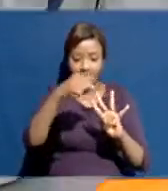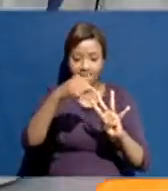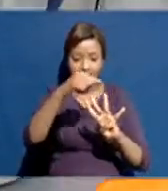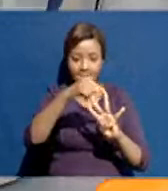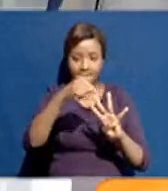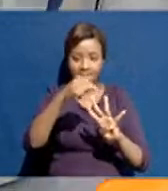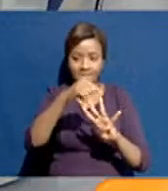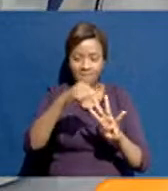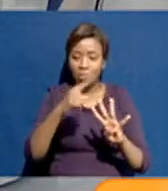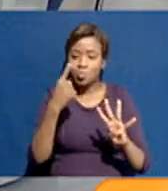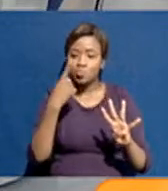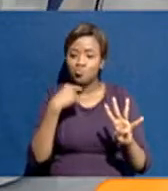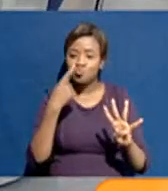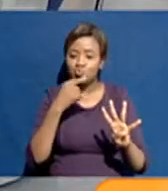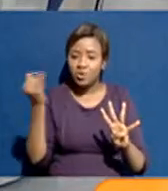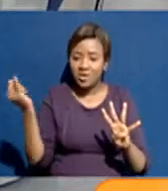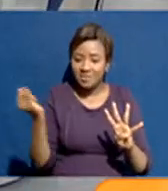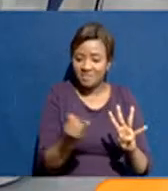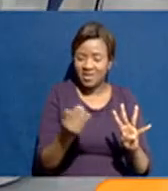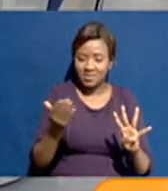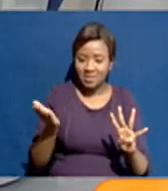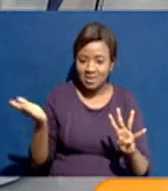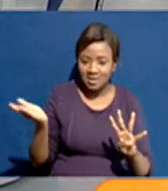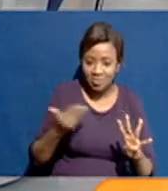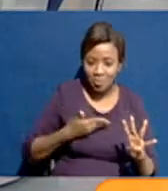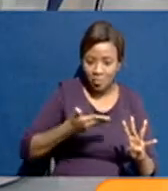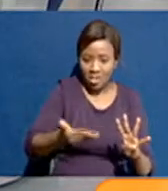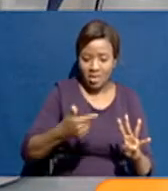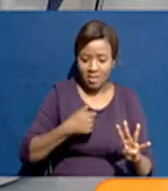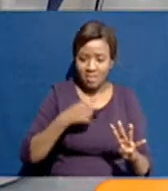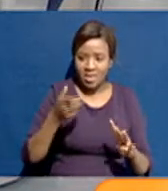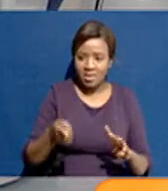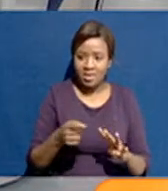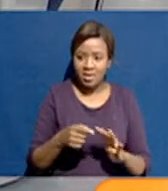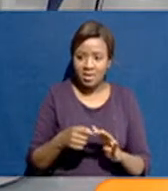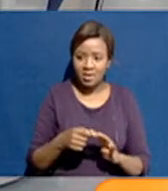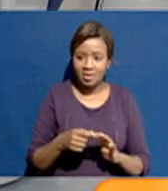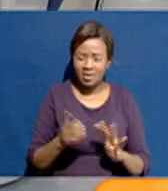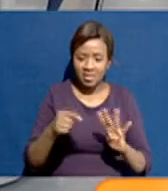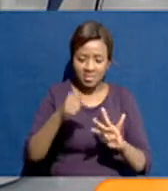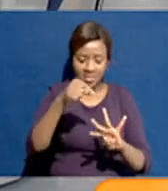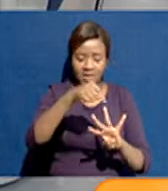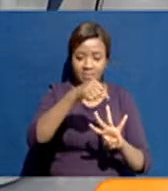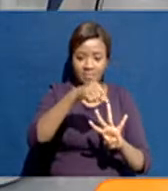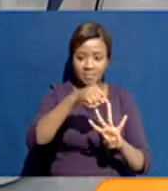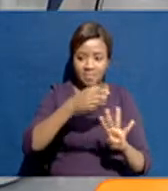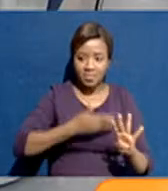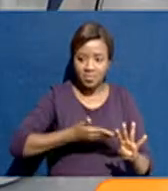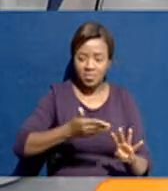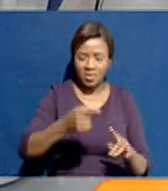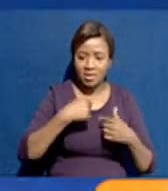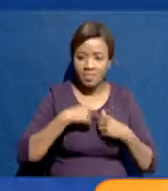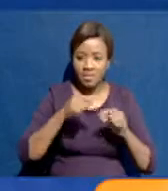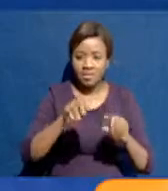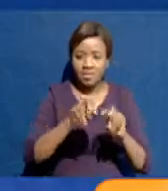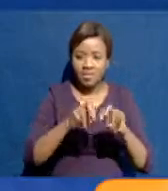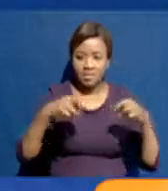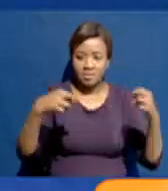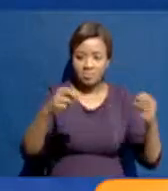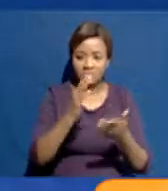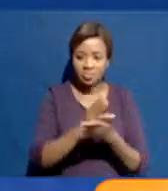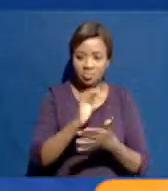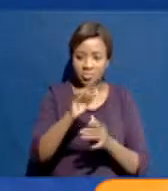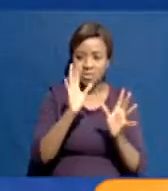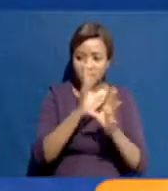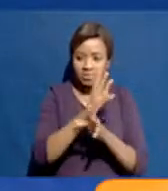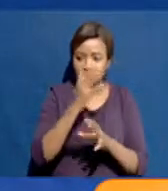Masha, who actually invited me on this panel. And she invited me on this panel, which is a beautiful thing, because then that